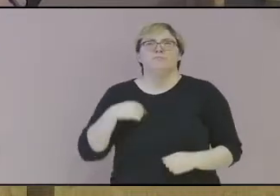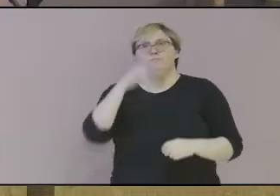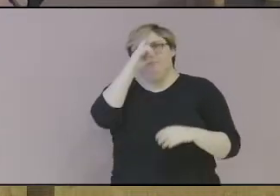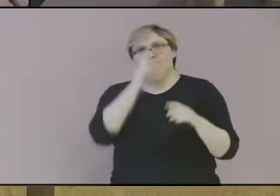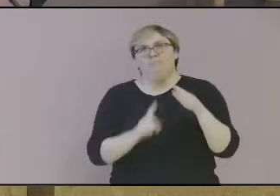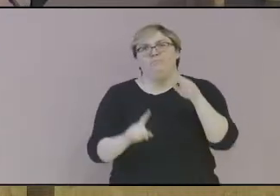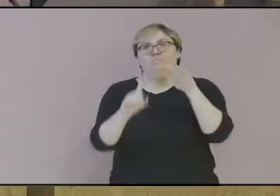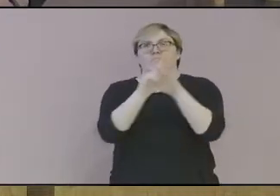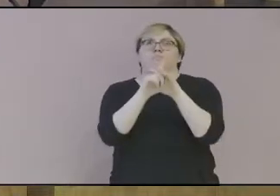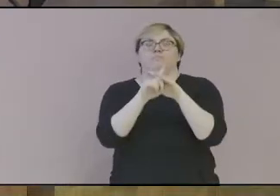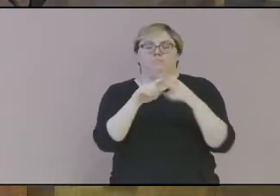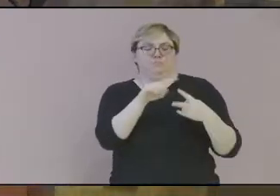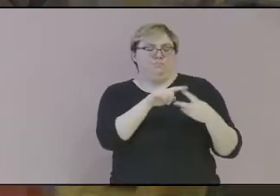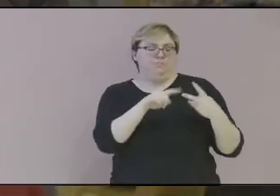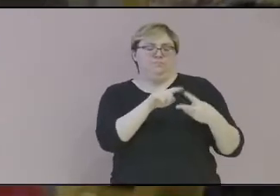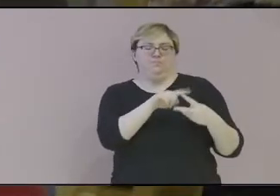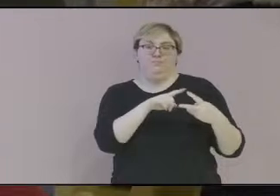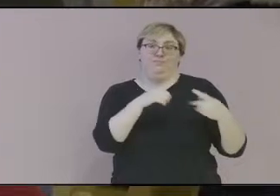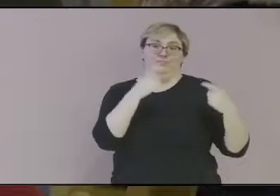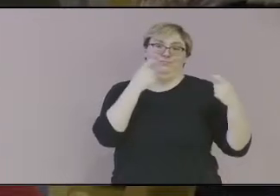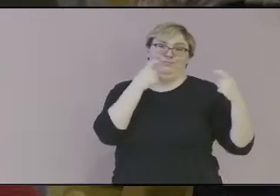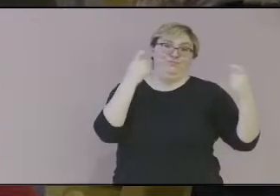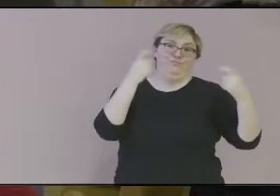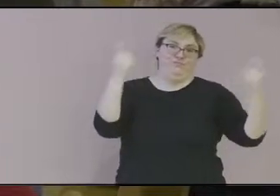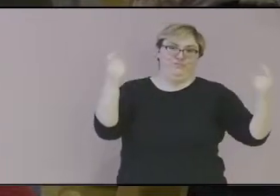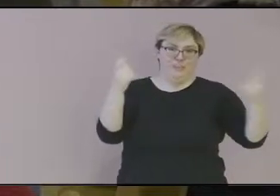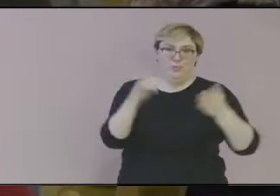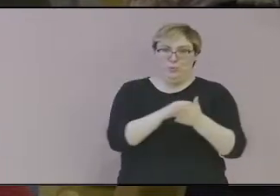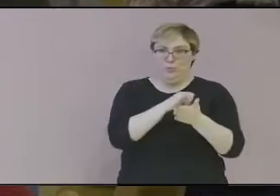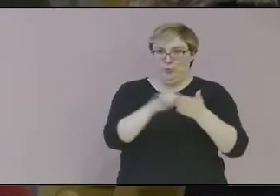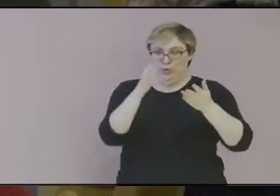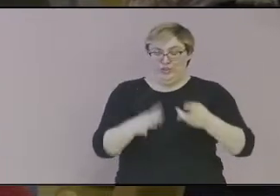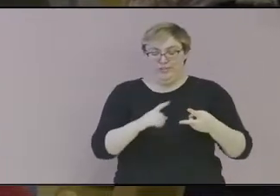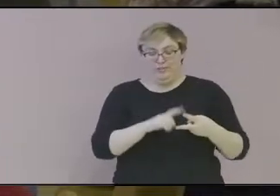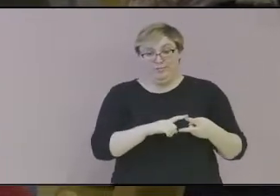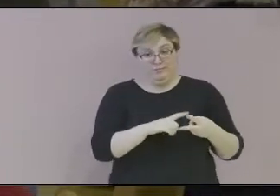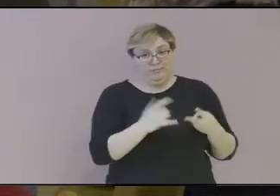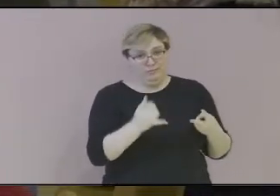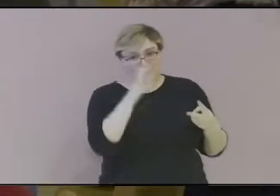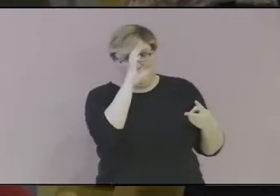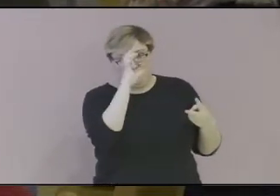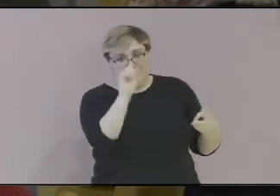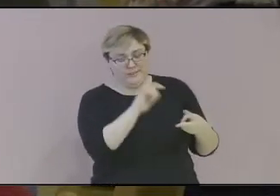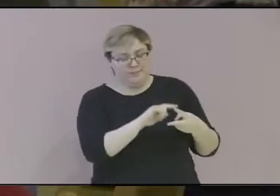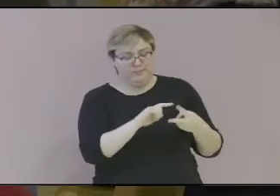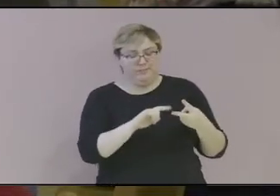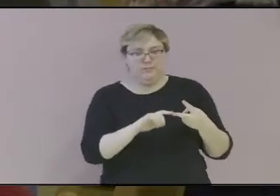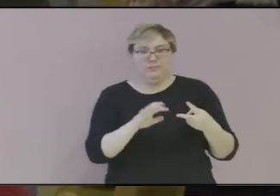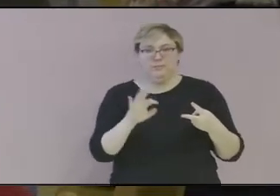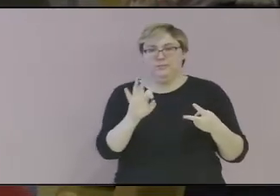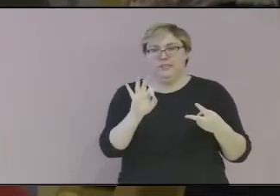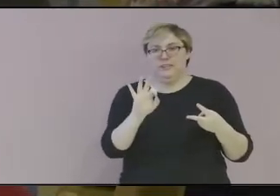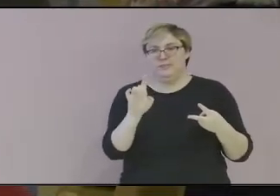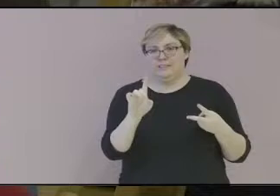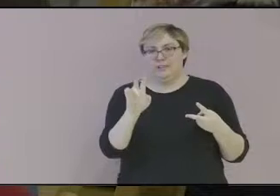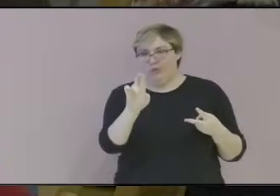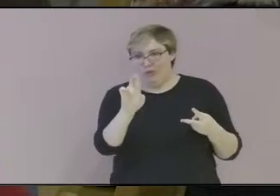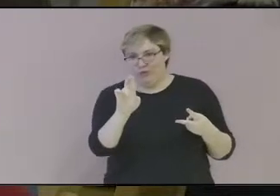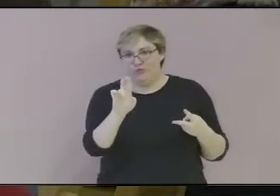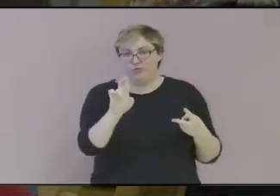Yorkers, each of whom President of the United States. One, Franklin Roosevelt, who